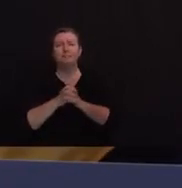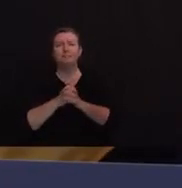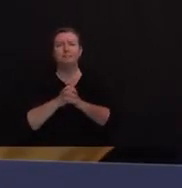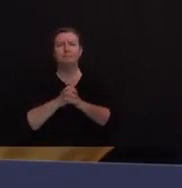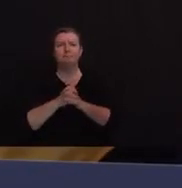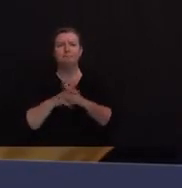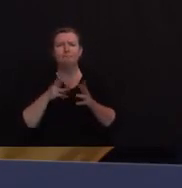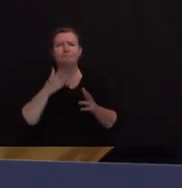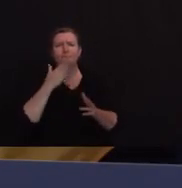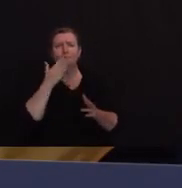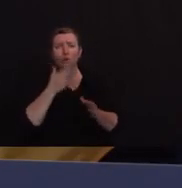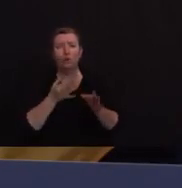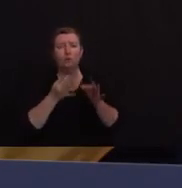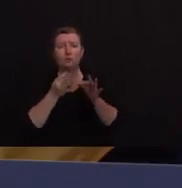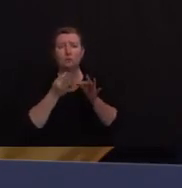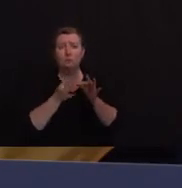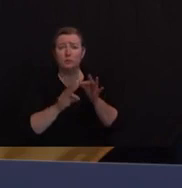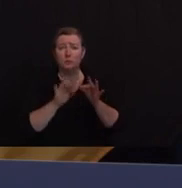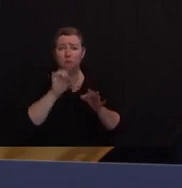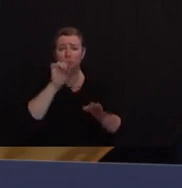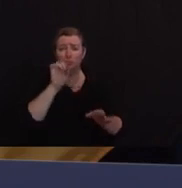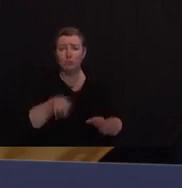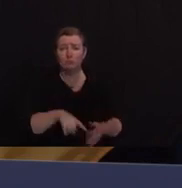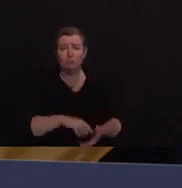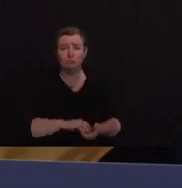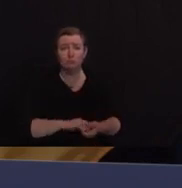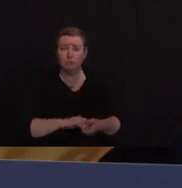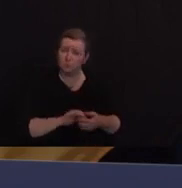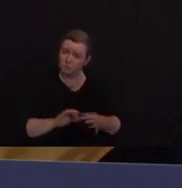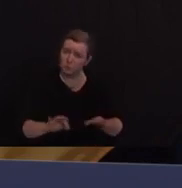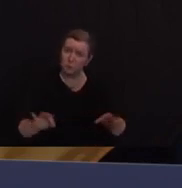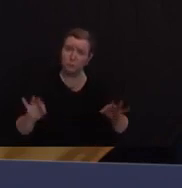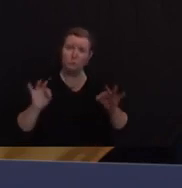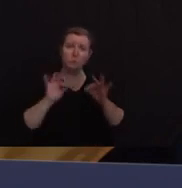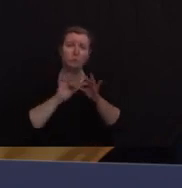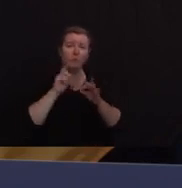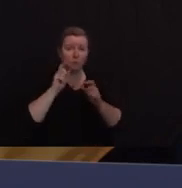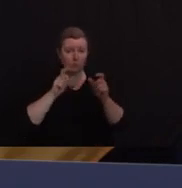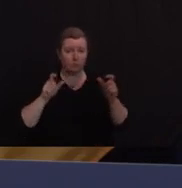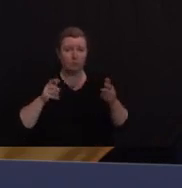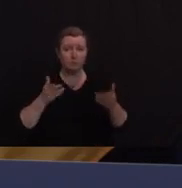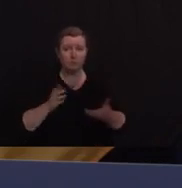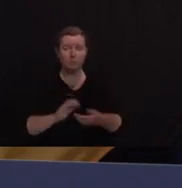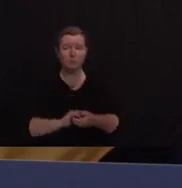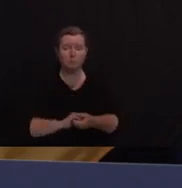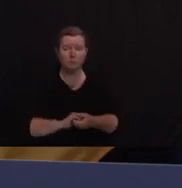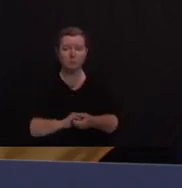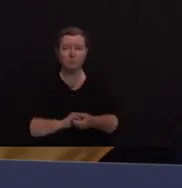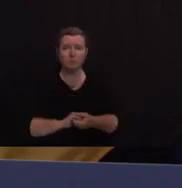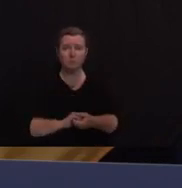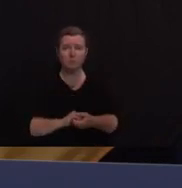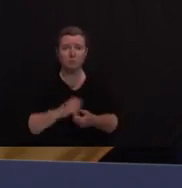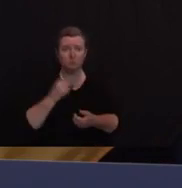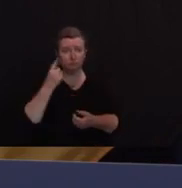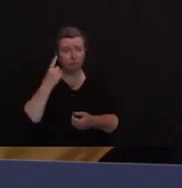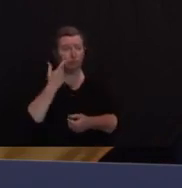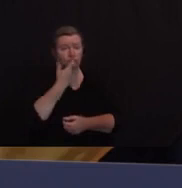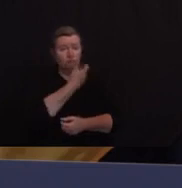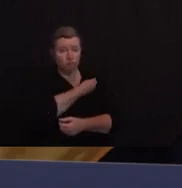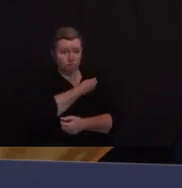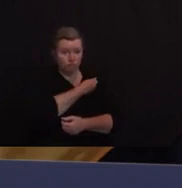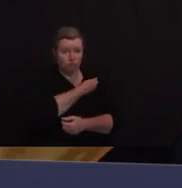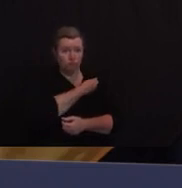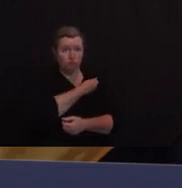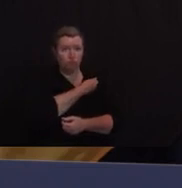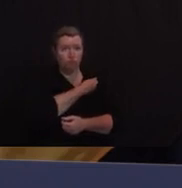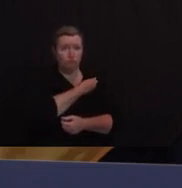important question, because that's really what people care about for the most part. I went ahead and I got vaccinated. What's my risk now? Am I going to get the